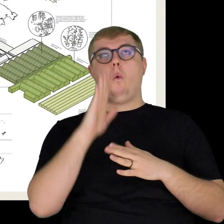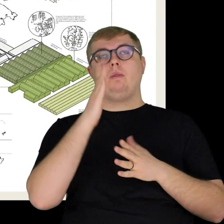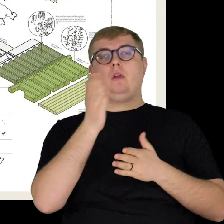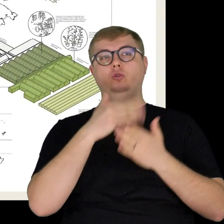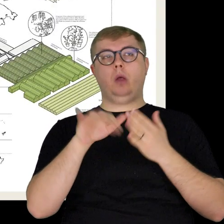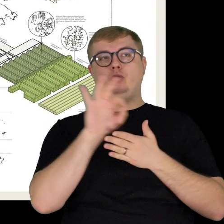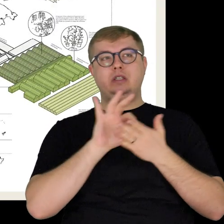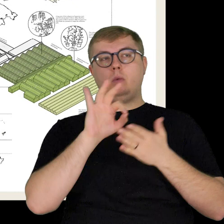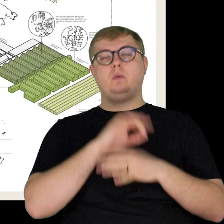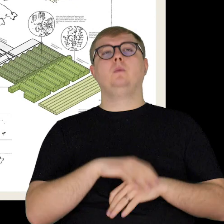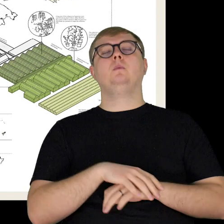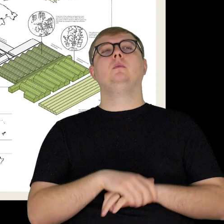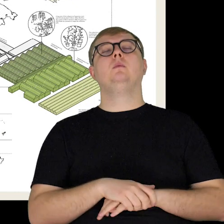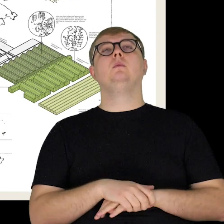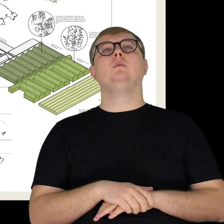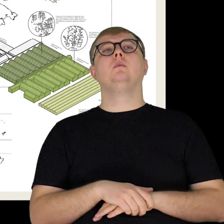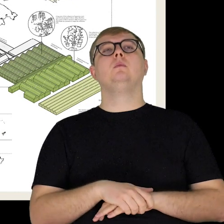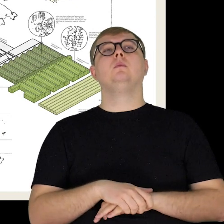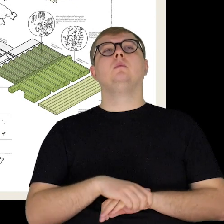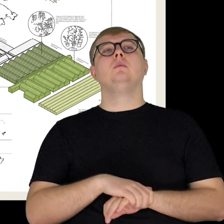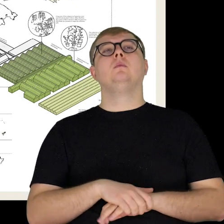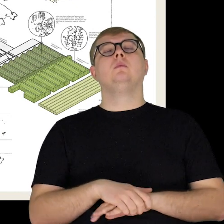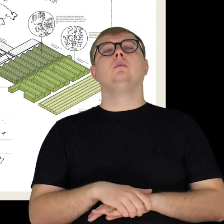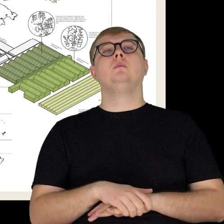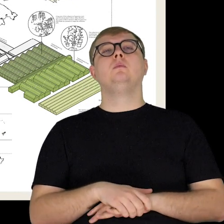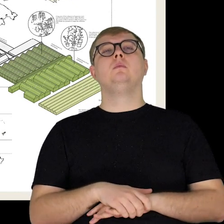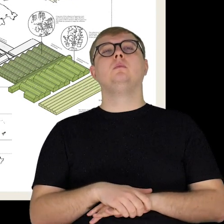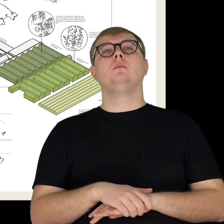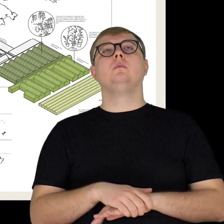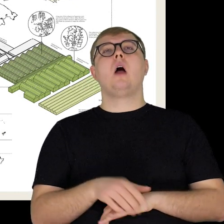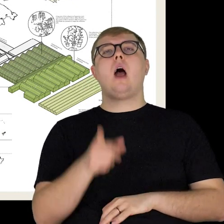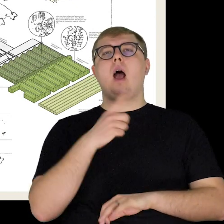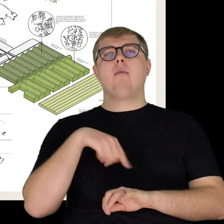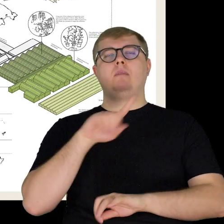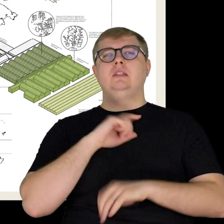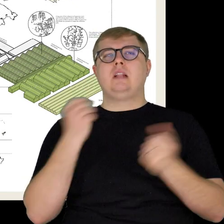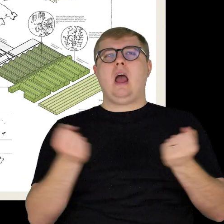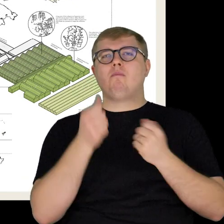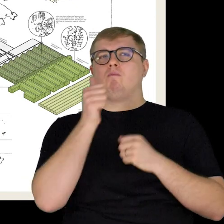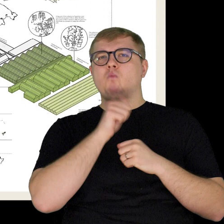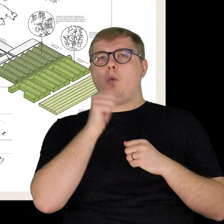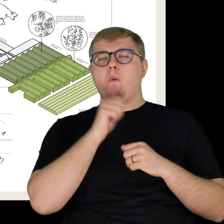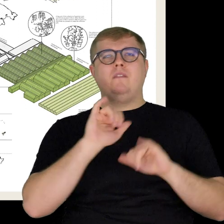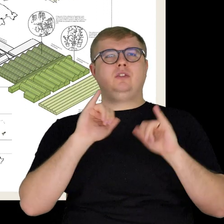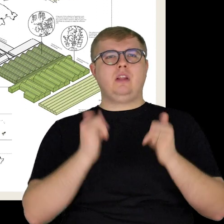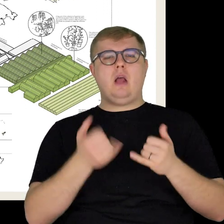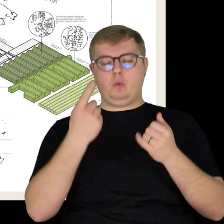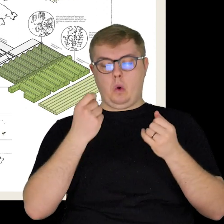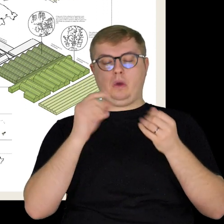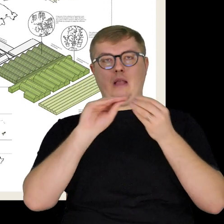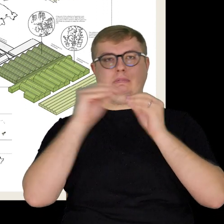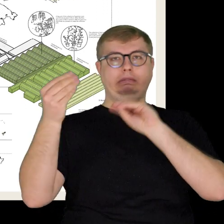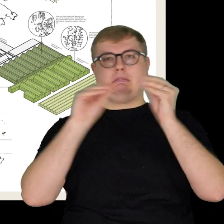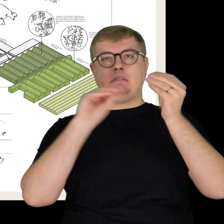drawing. And what we try and do is we try and sort of deconstruct that space